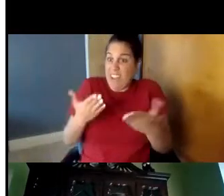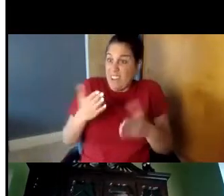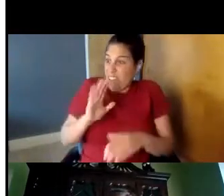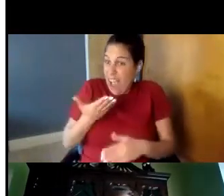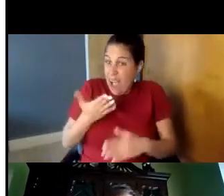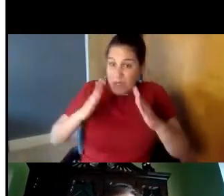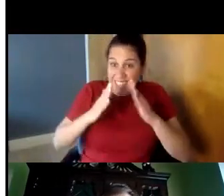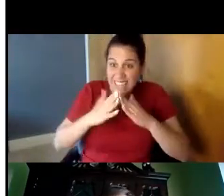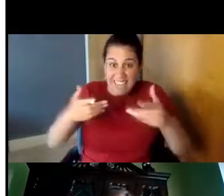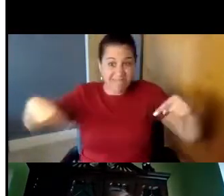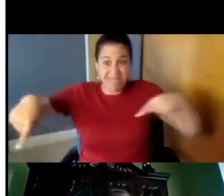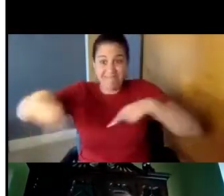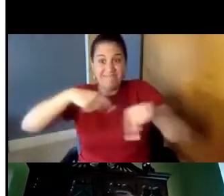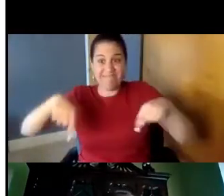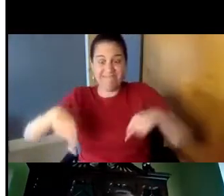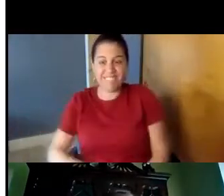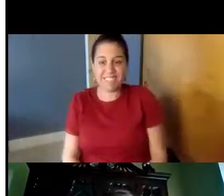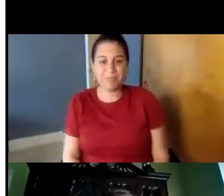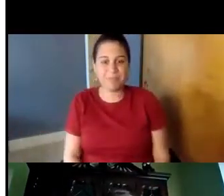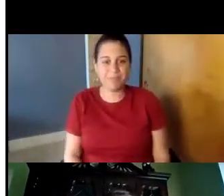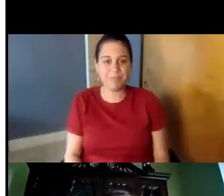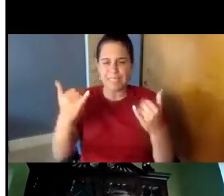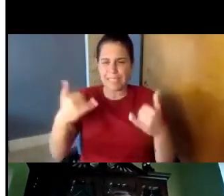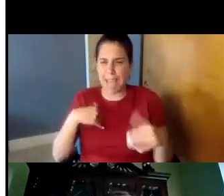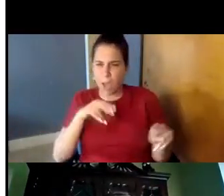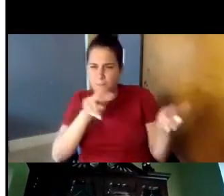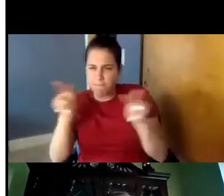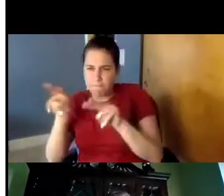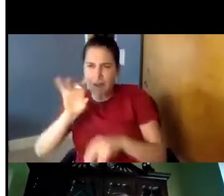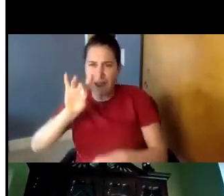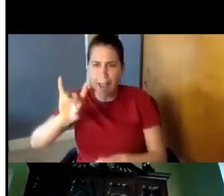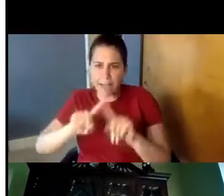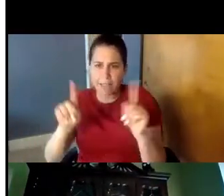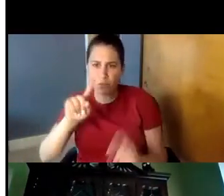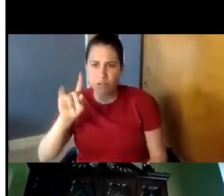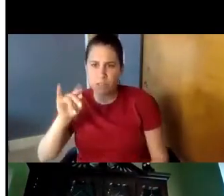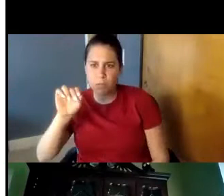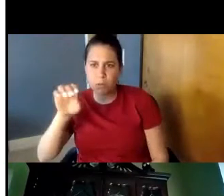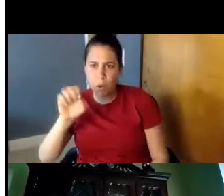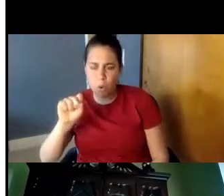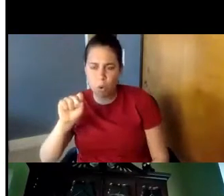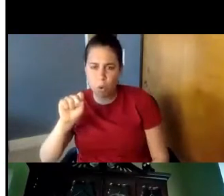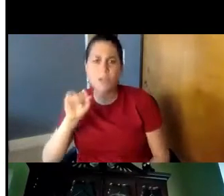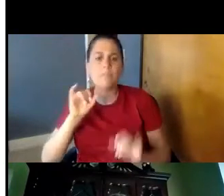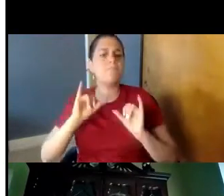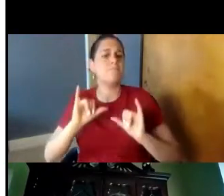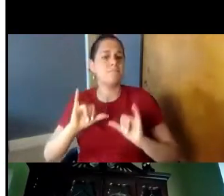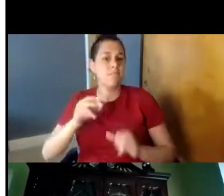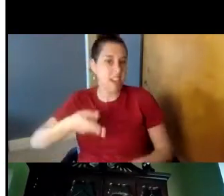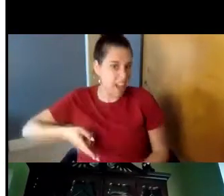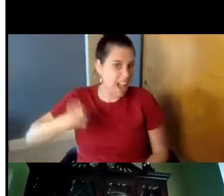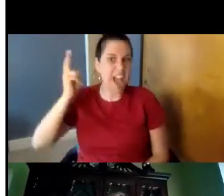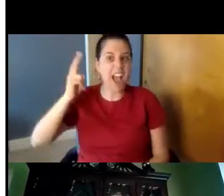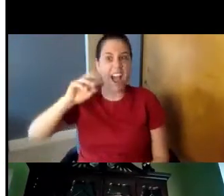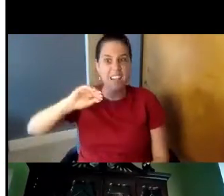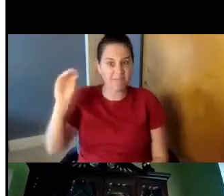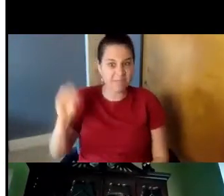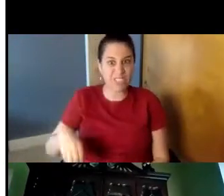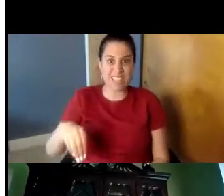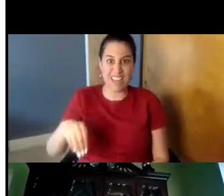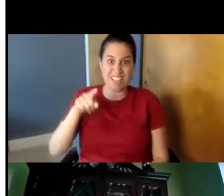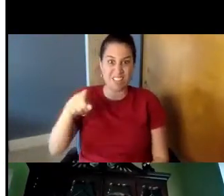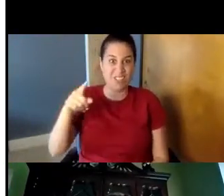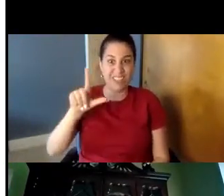city. When you look across these 8 zip codes, a very high proportion of Latino and Black residents, way higher